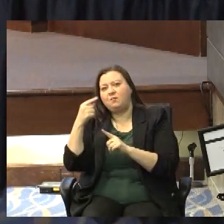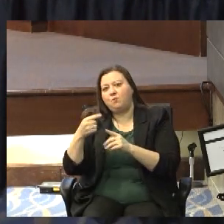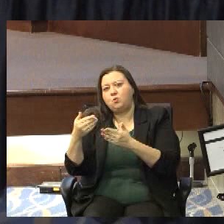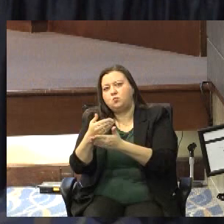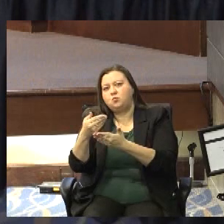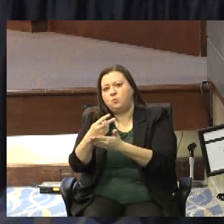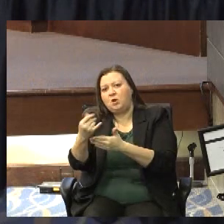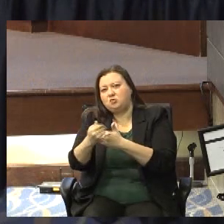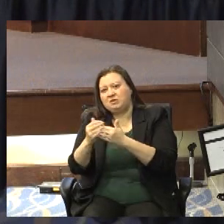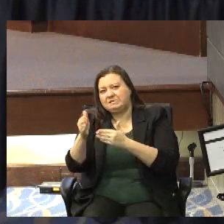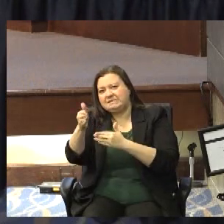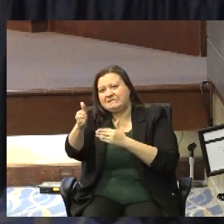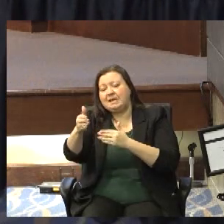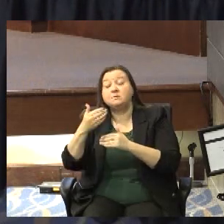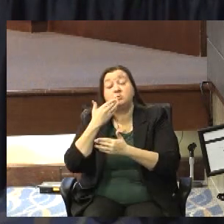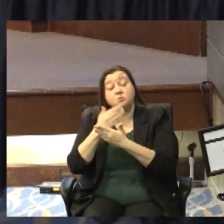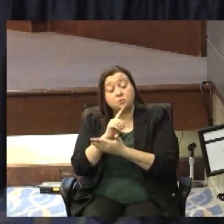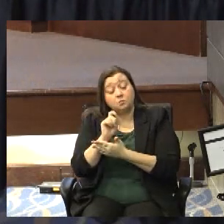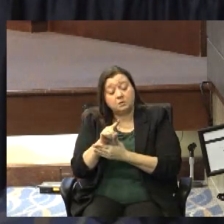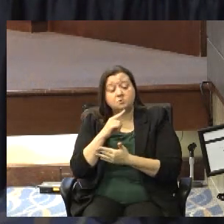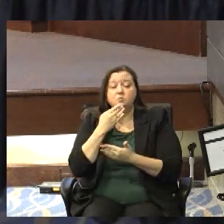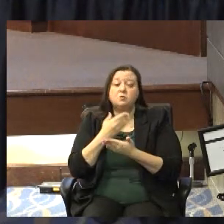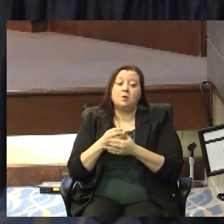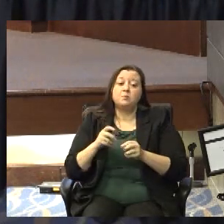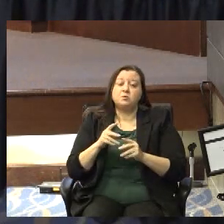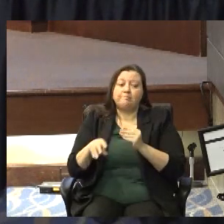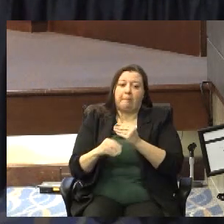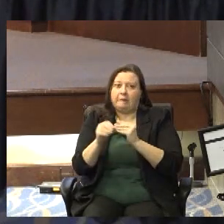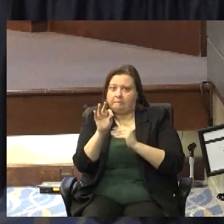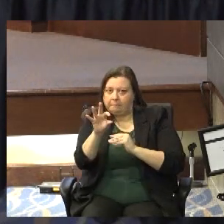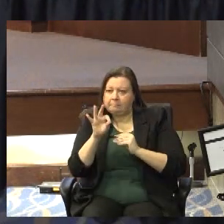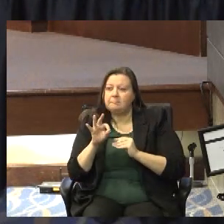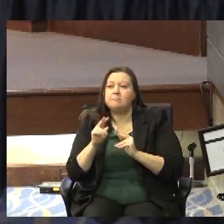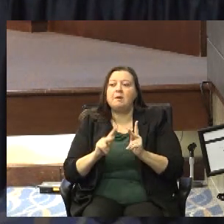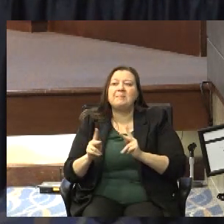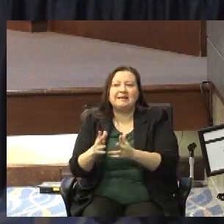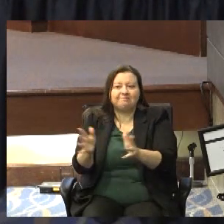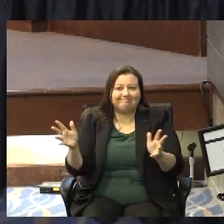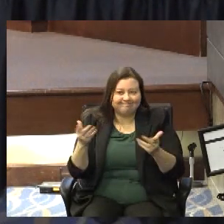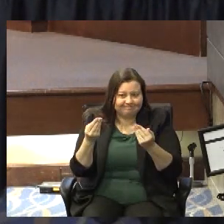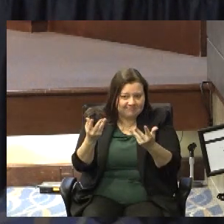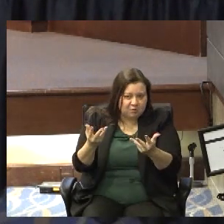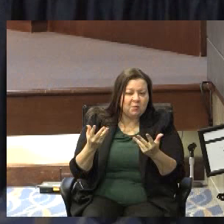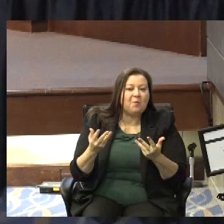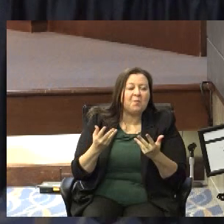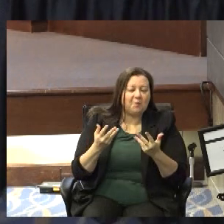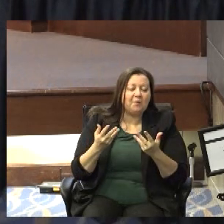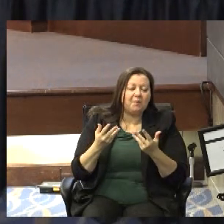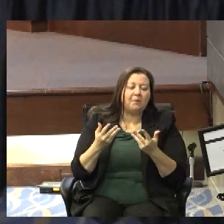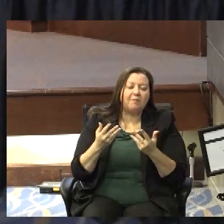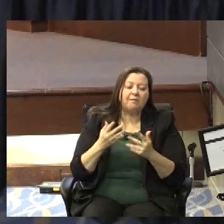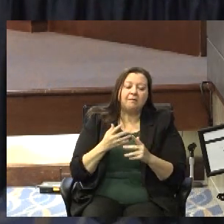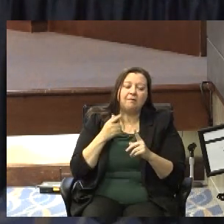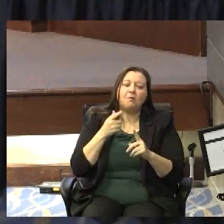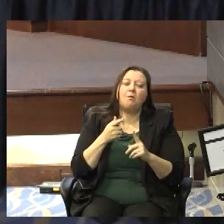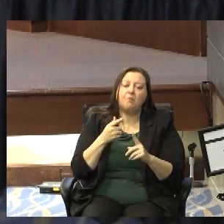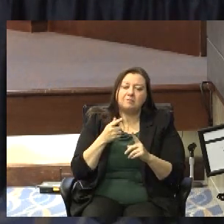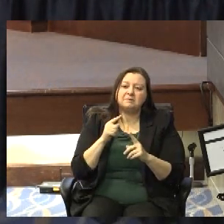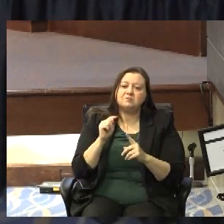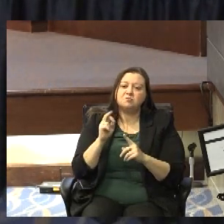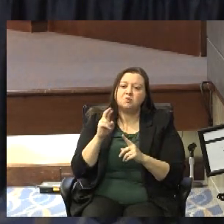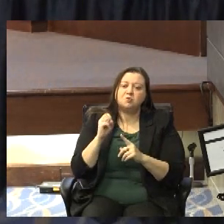good question and an opportunity for me to say that publicly, that that's where we're going to be in TERS for.